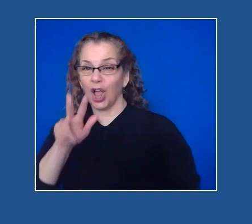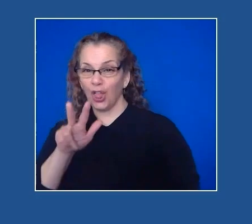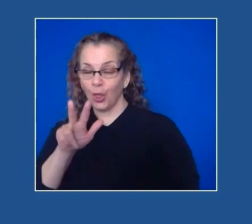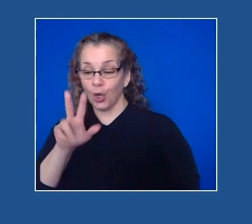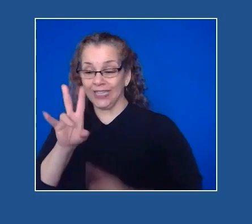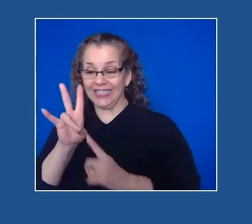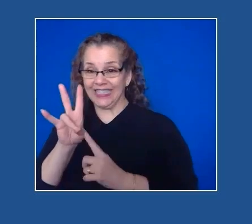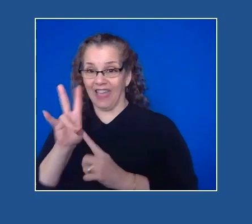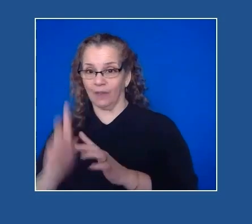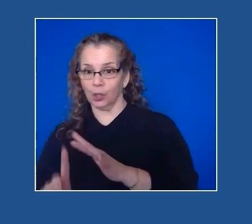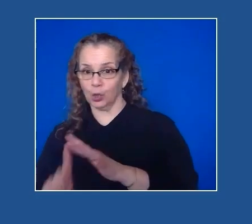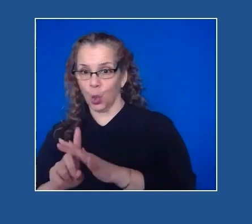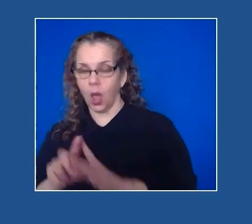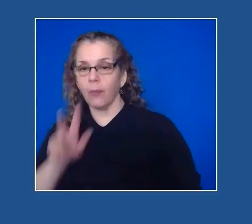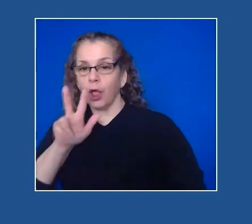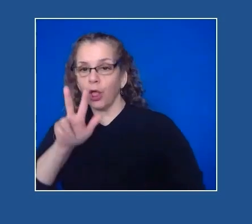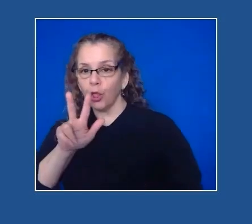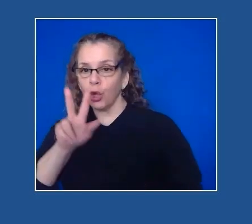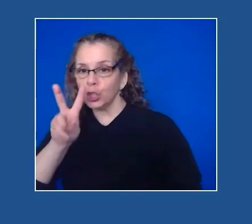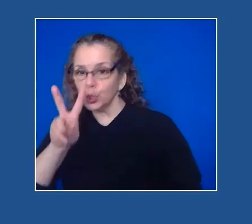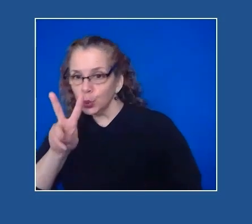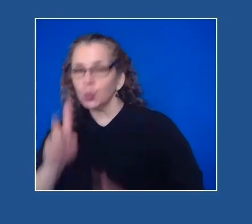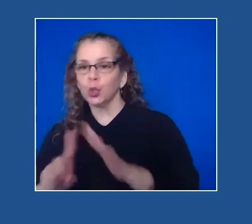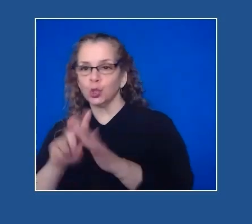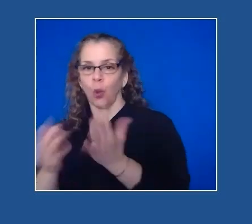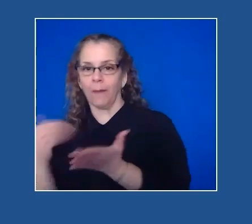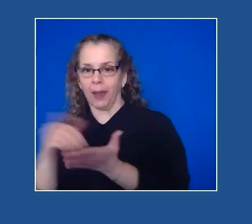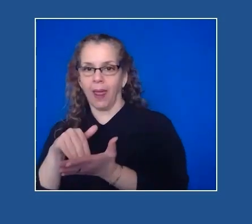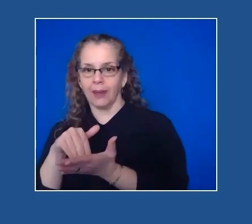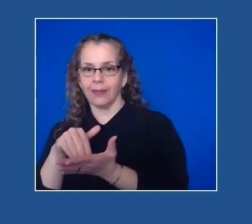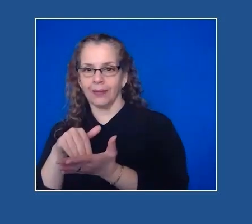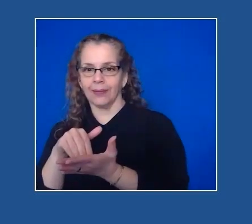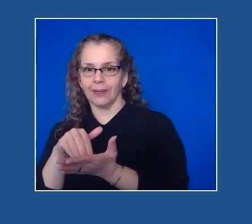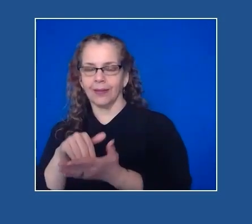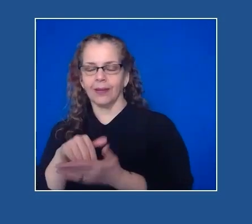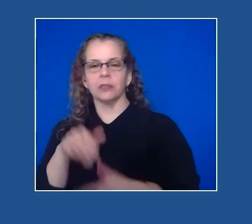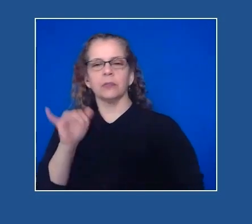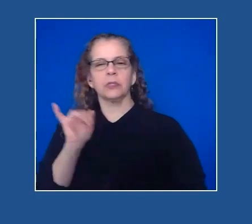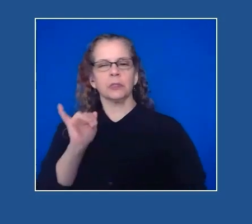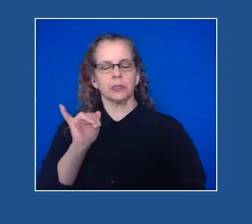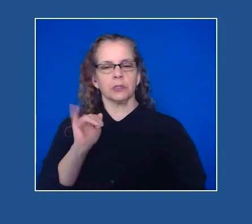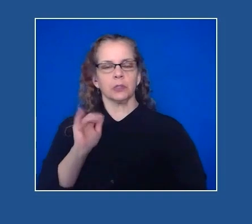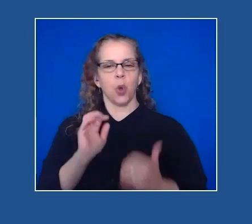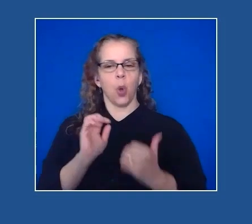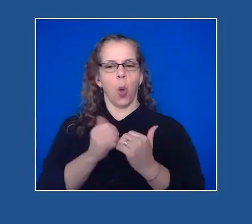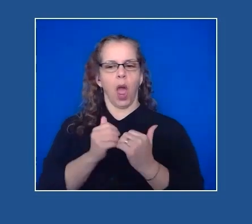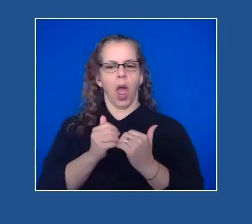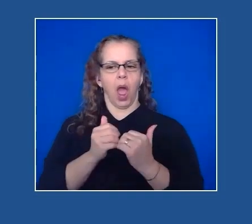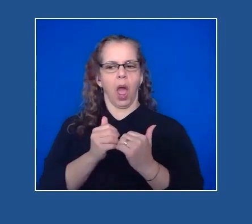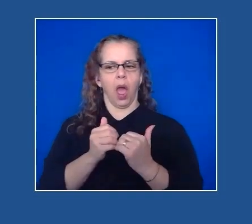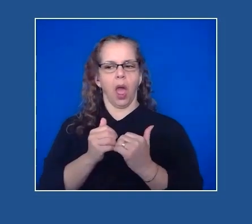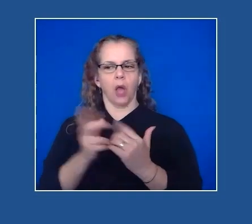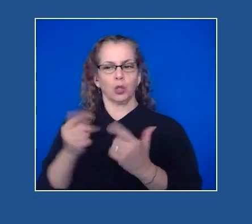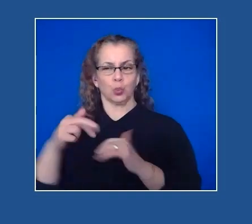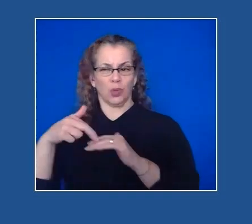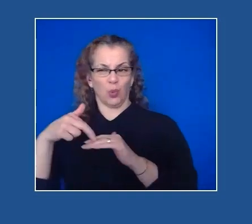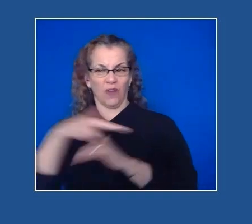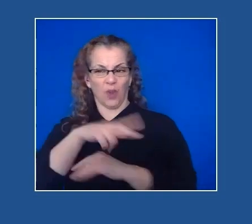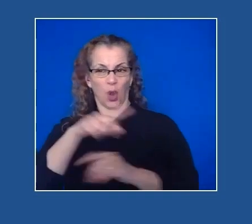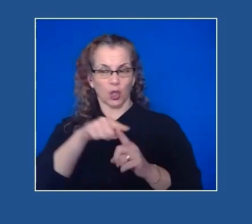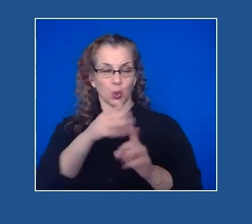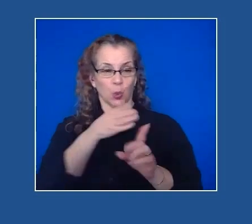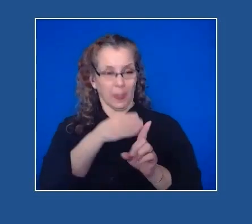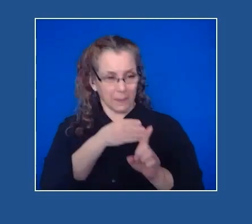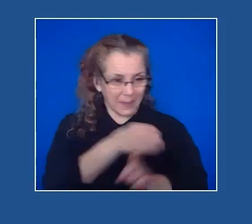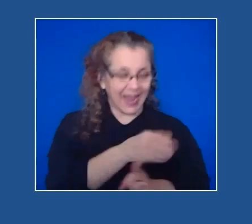returned. And then ultimately, this big question, how did we do in facilitating referrals to the main DBT skills group? Almost half